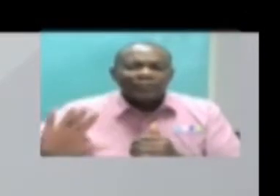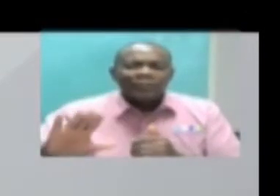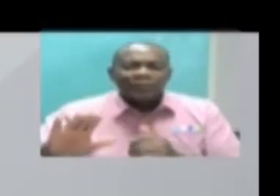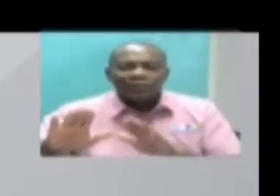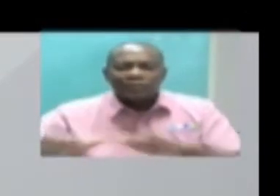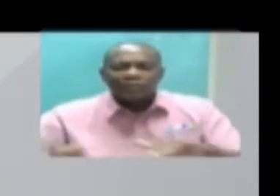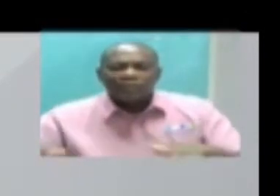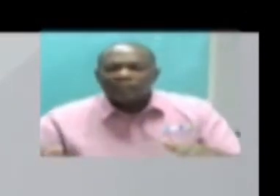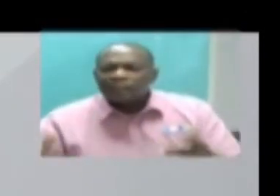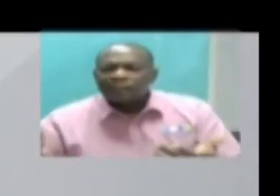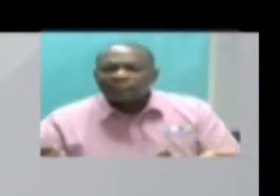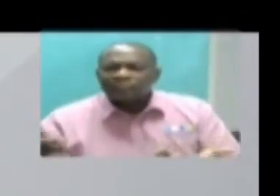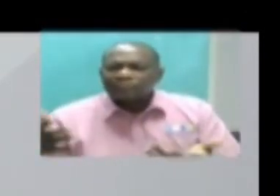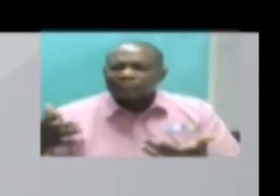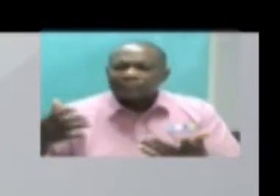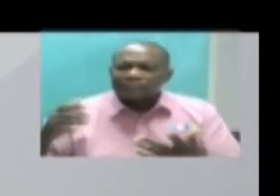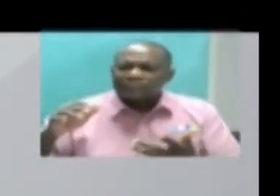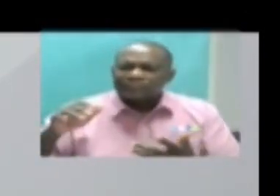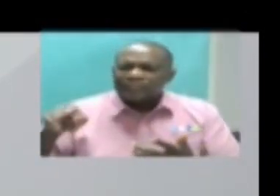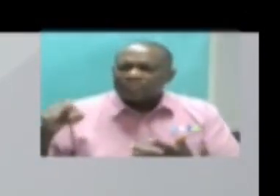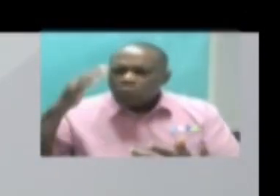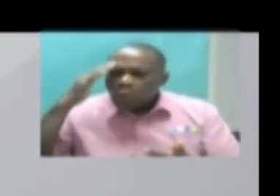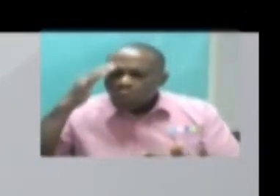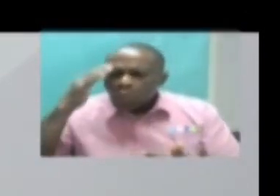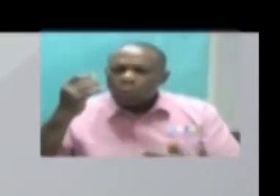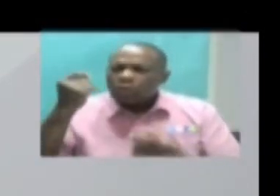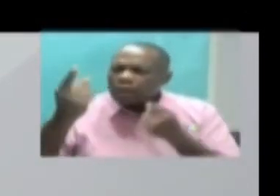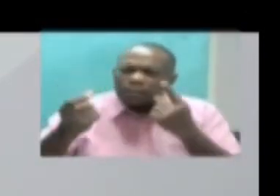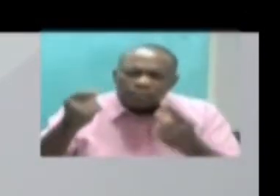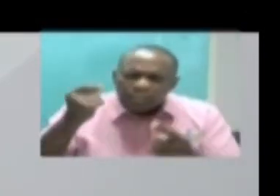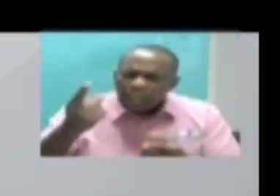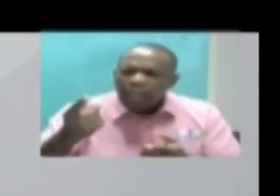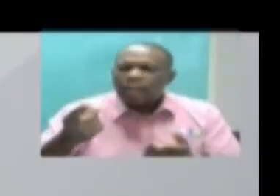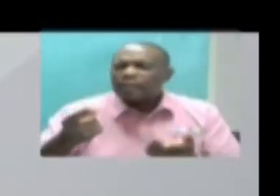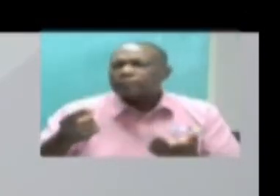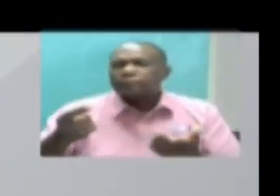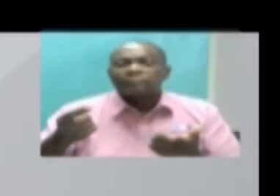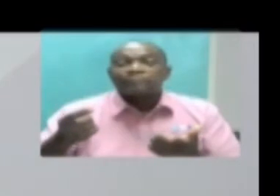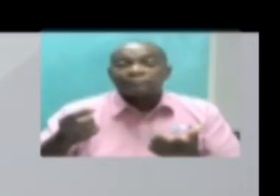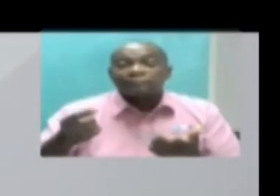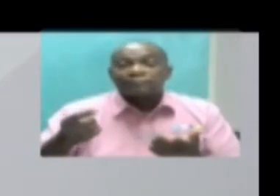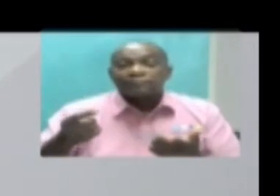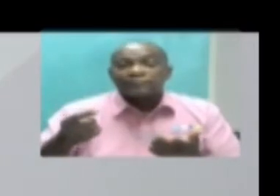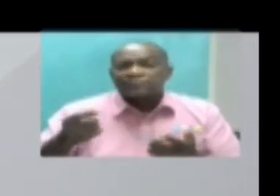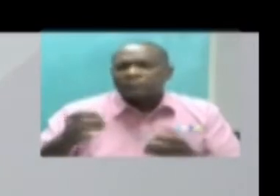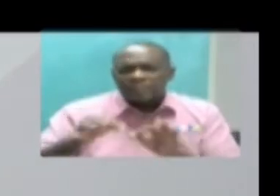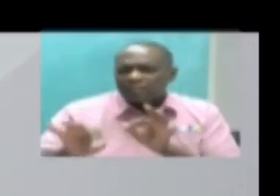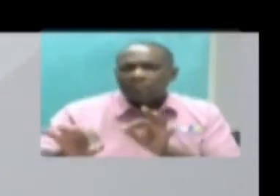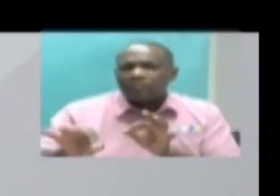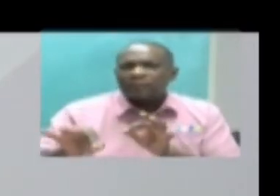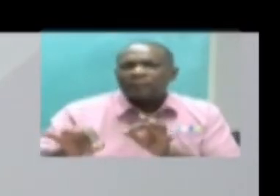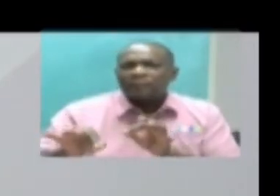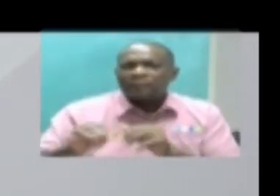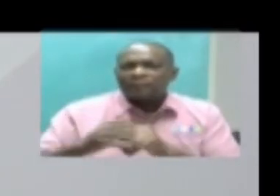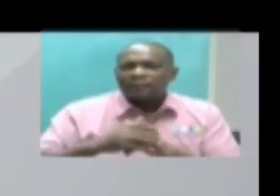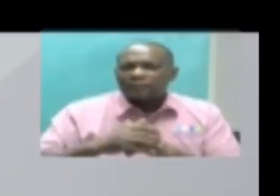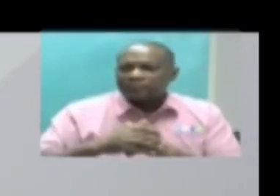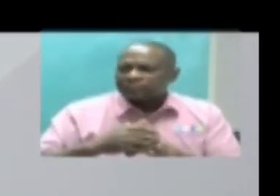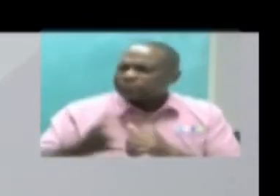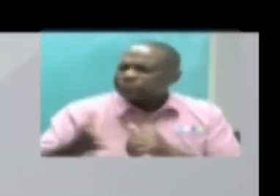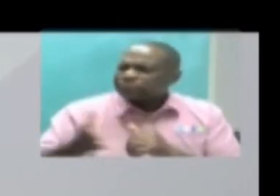That's what the conversation is. So a simple little thing. Show me how you send your